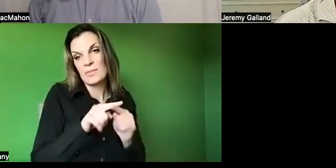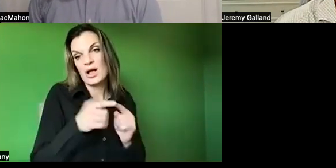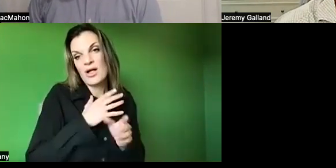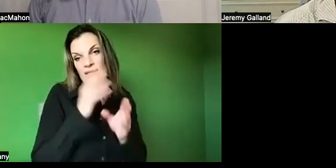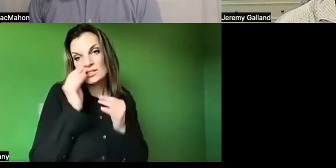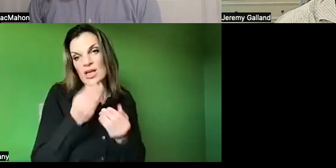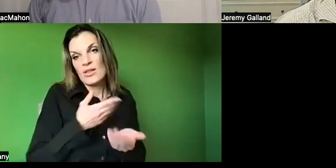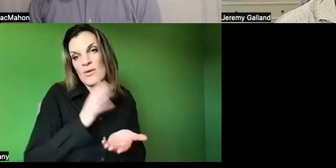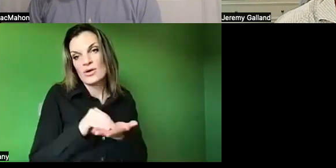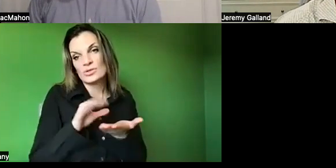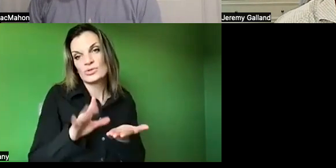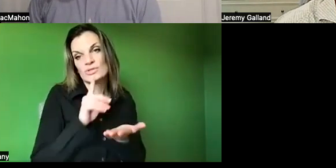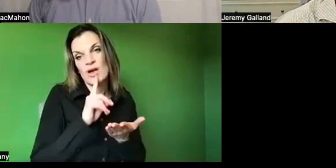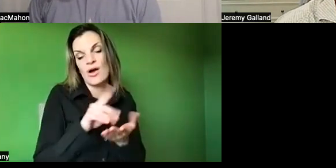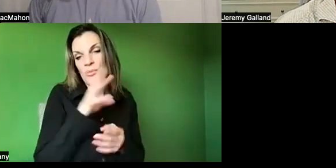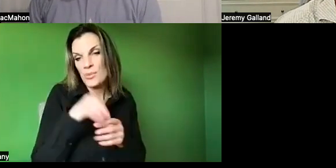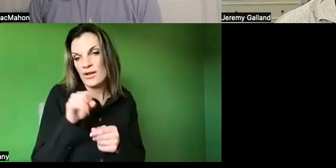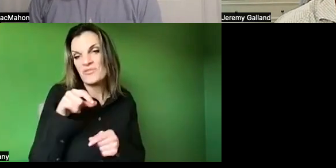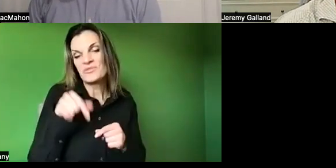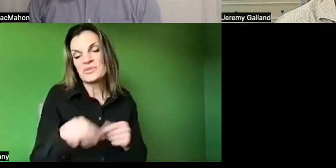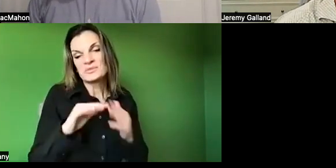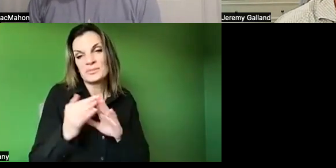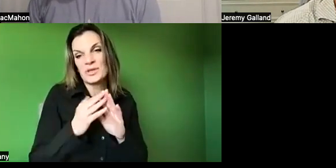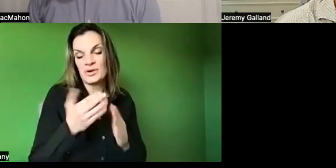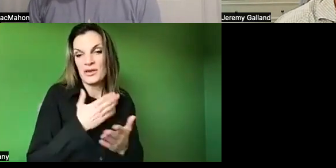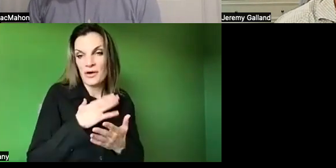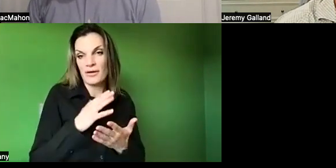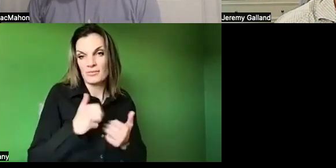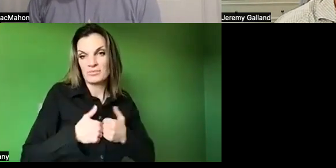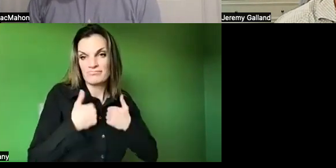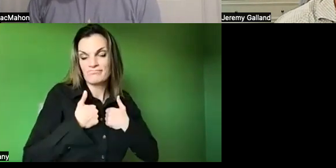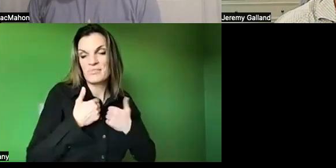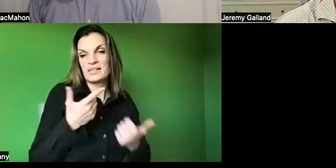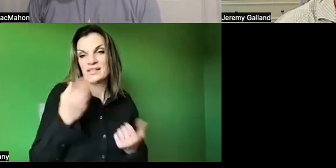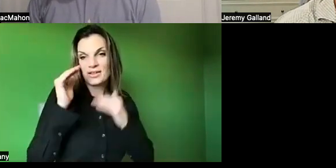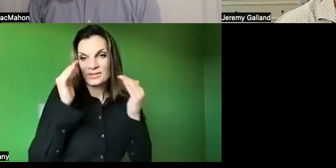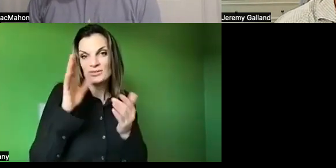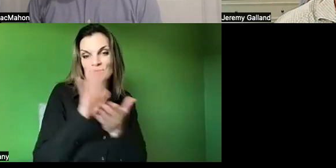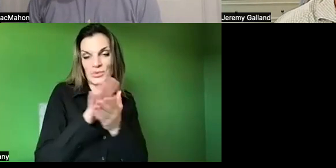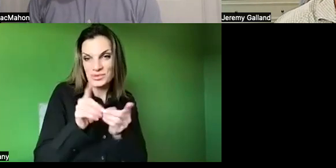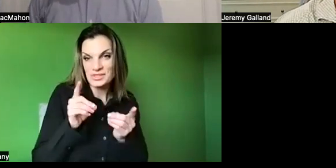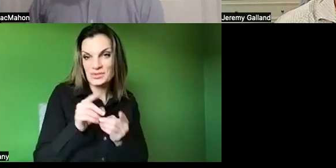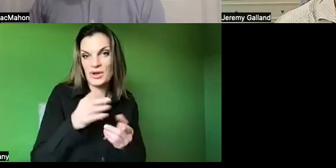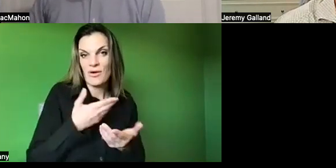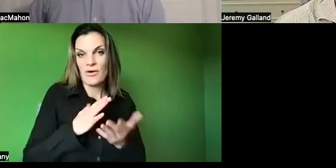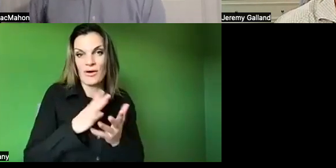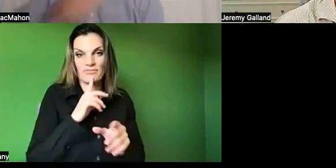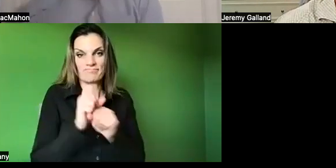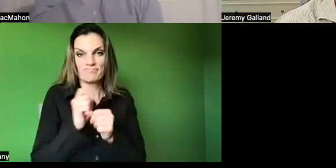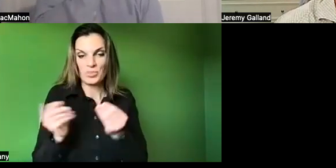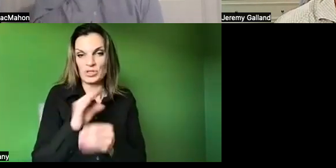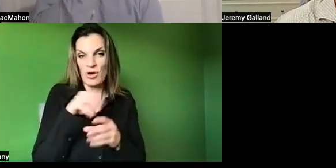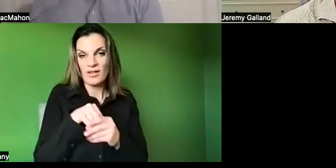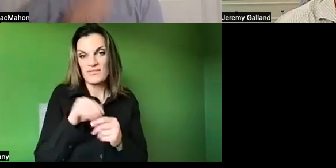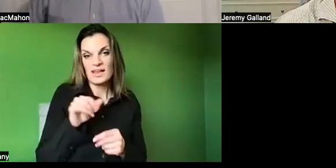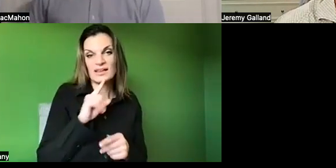our students are part of this community. Our residents are adults. Our school district bridges all of that. And